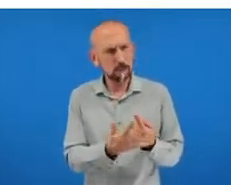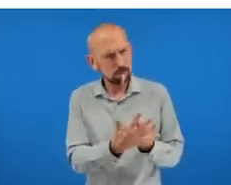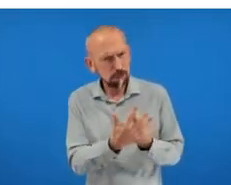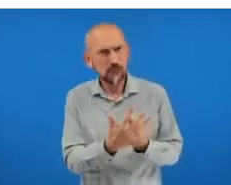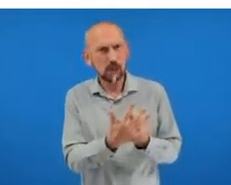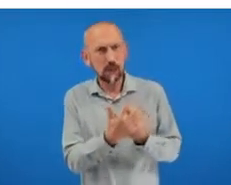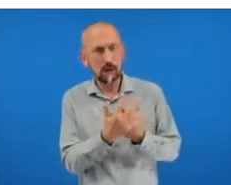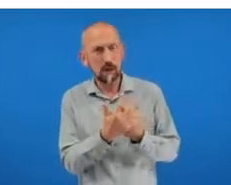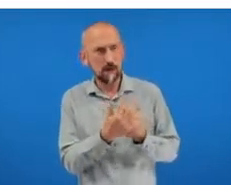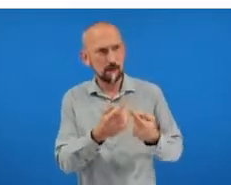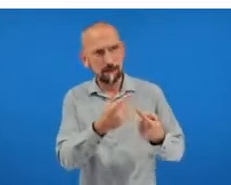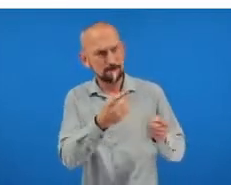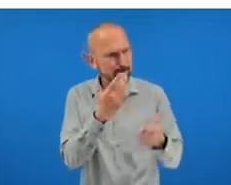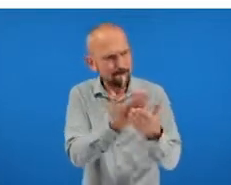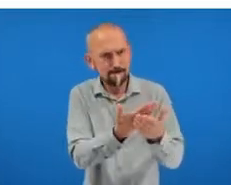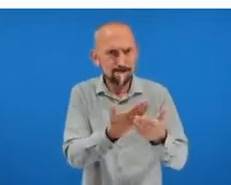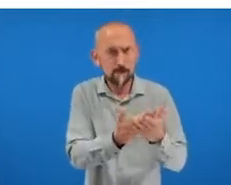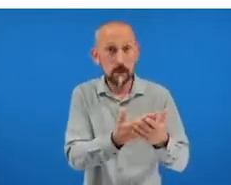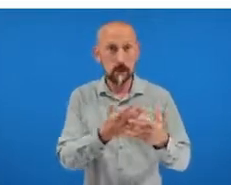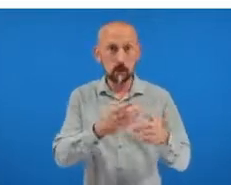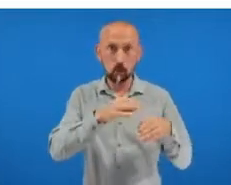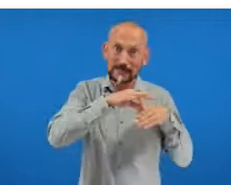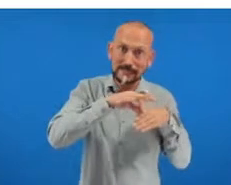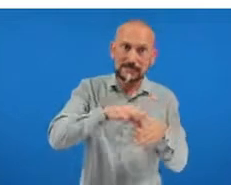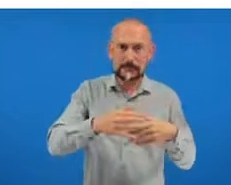such challenging times?